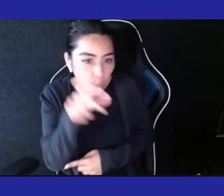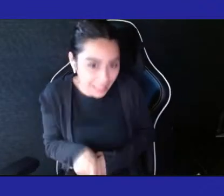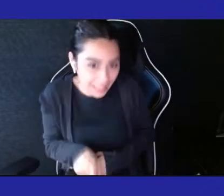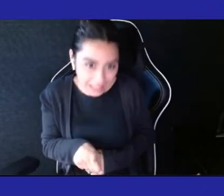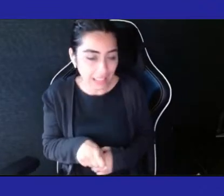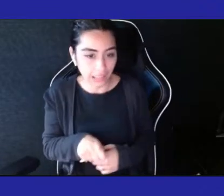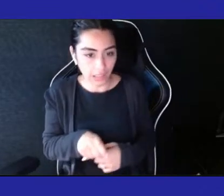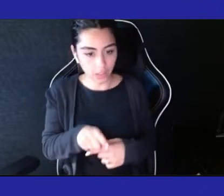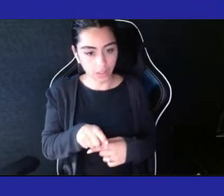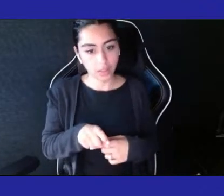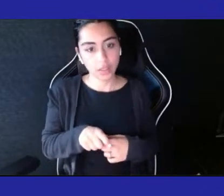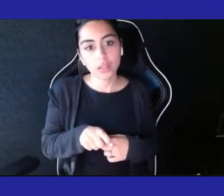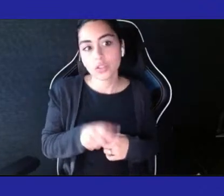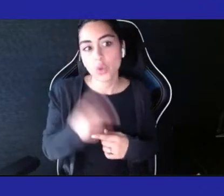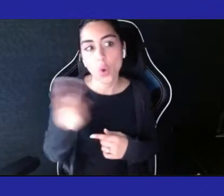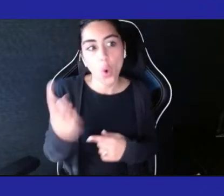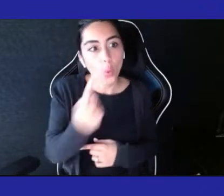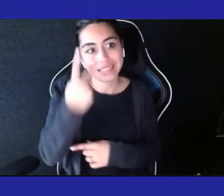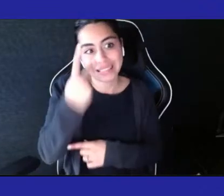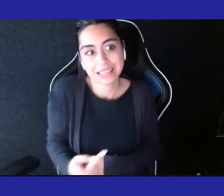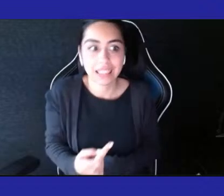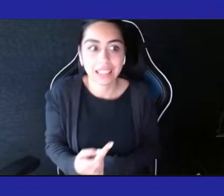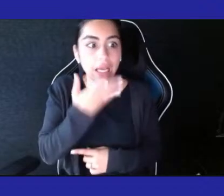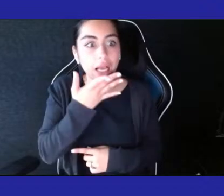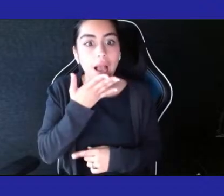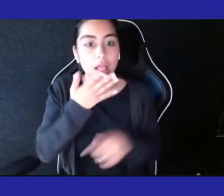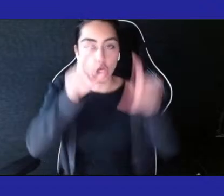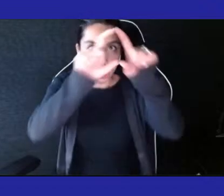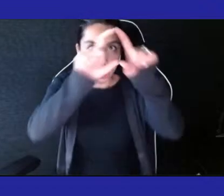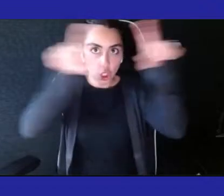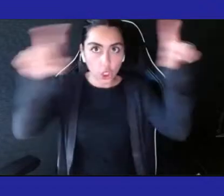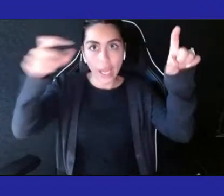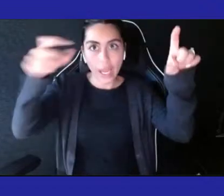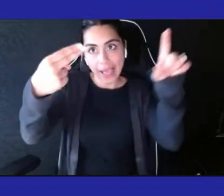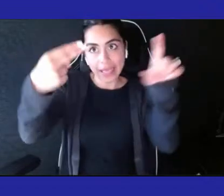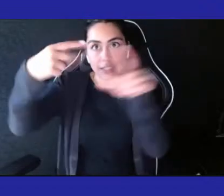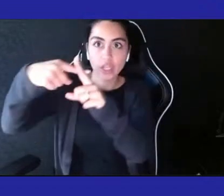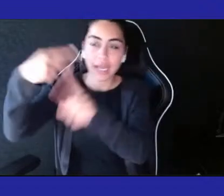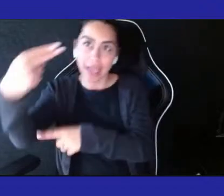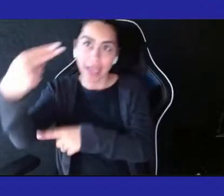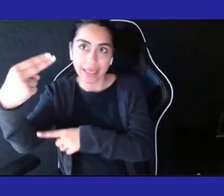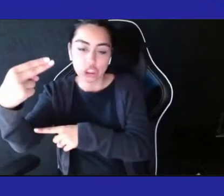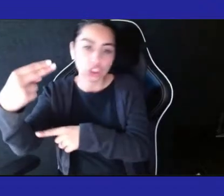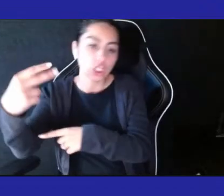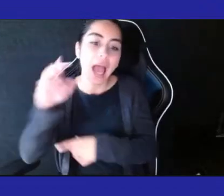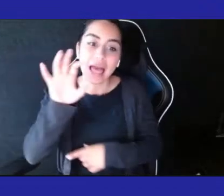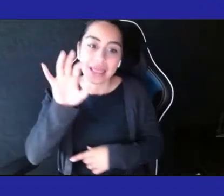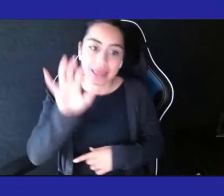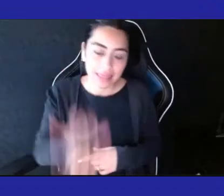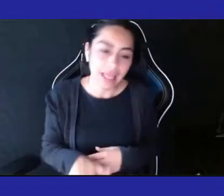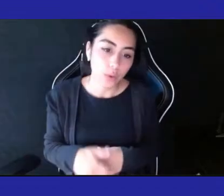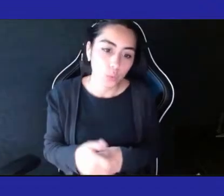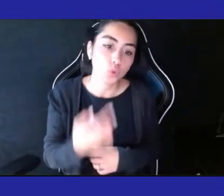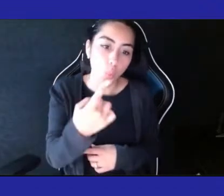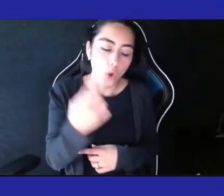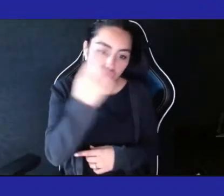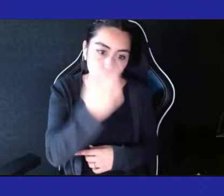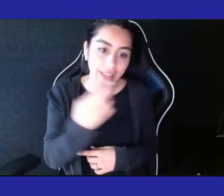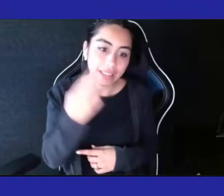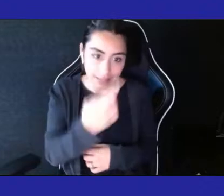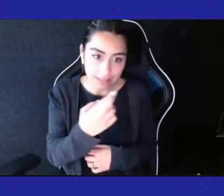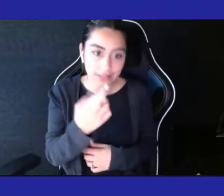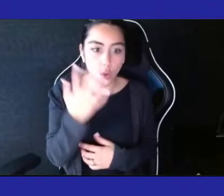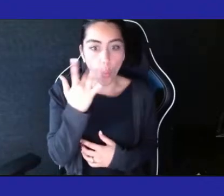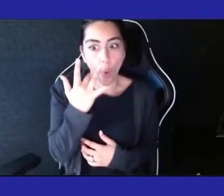the color H&H border. But it turns out that that's been one of the big drivers of the number of color printers we have.